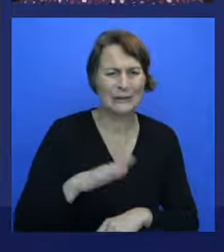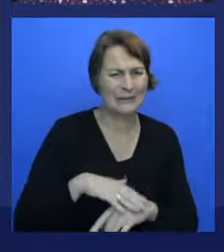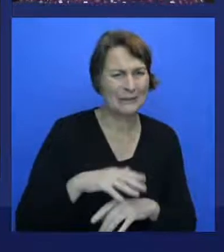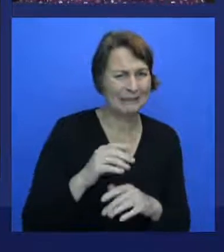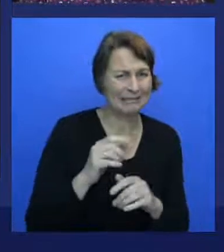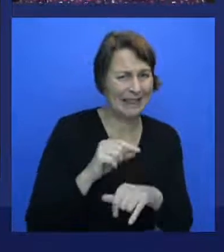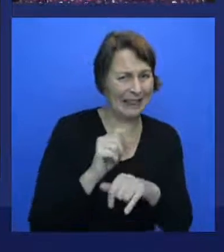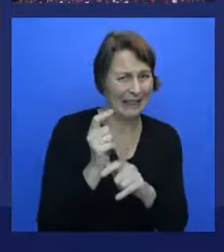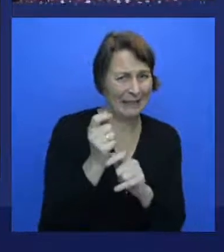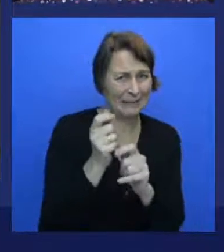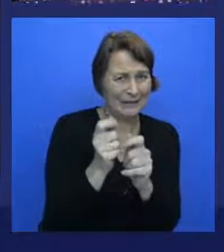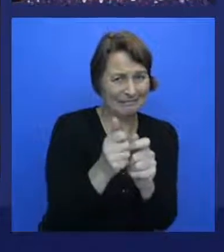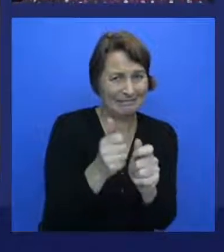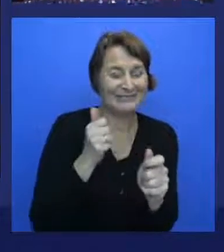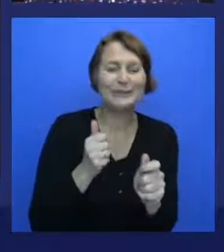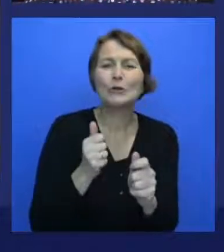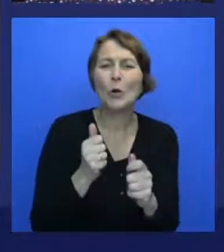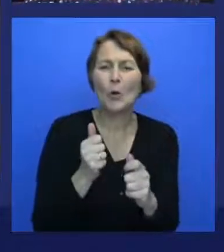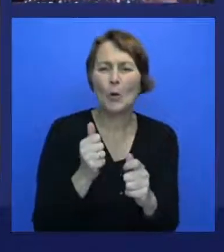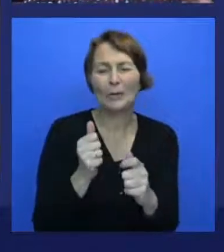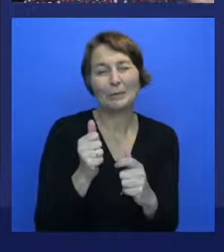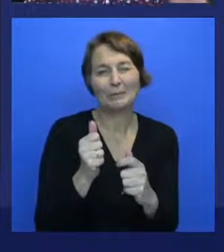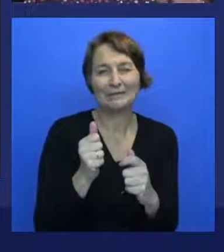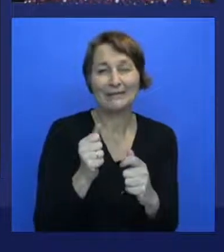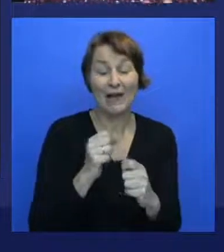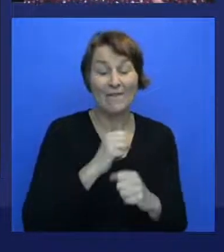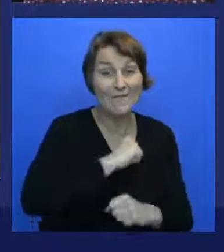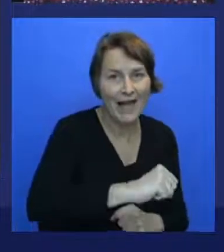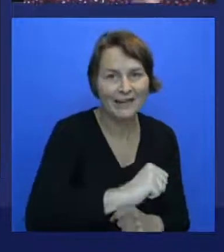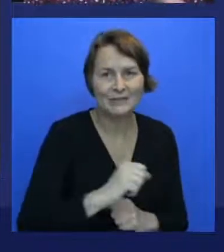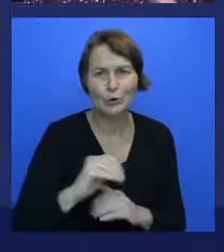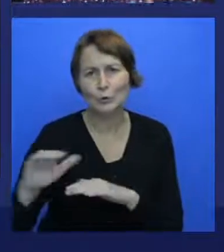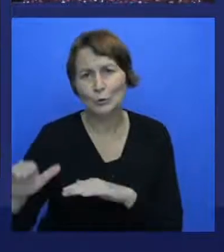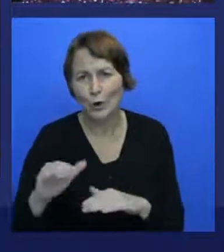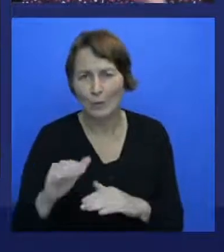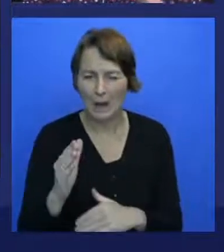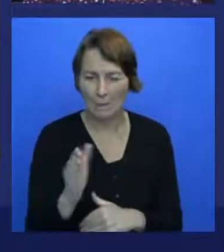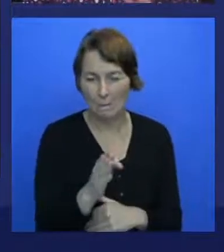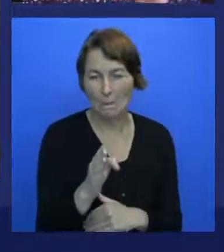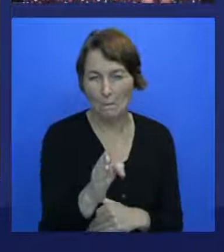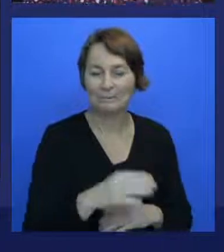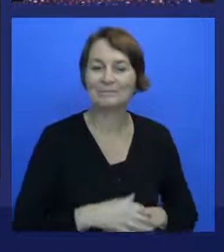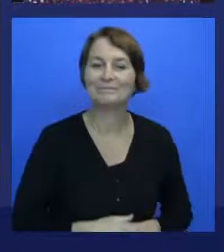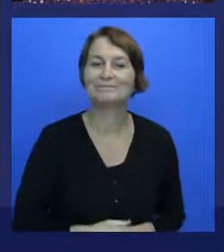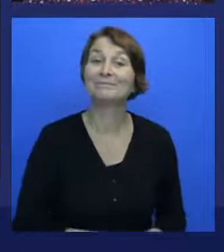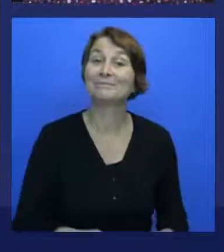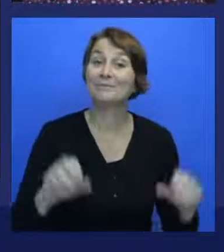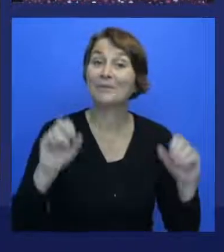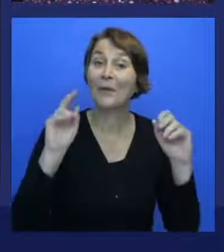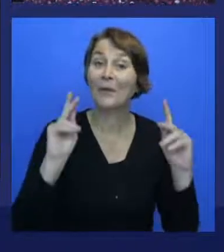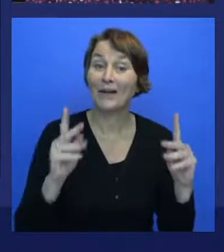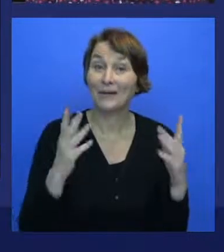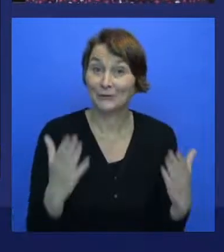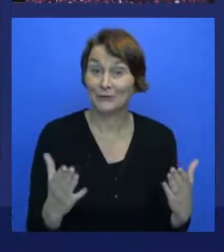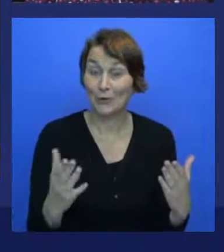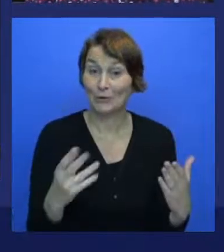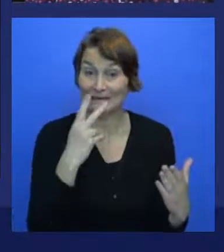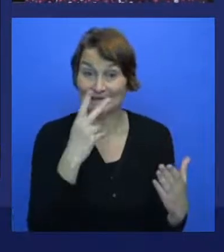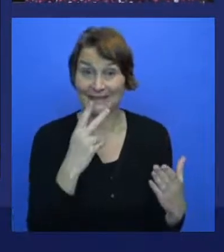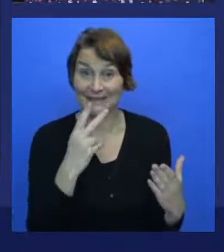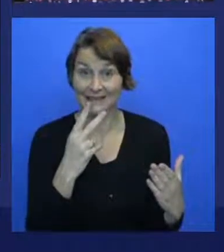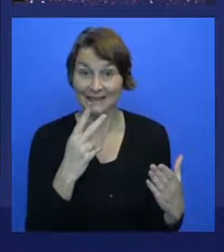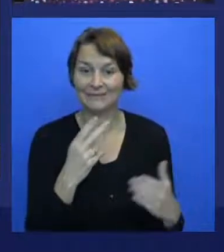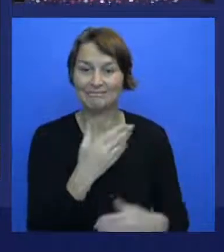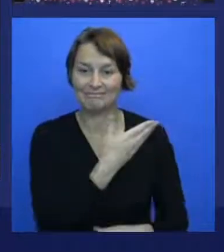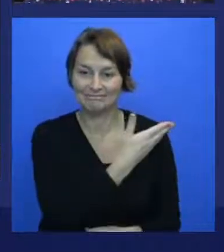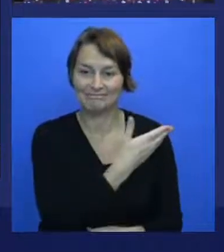the medium fast version. Fantastic. So basically, Metrics Advisor, what it does is it takes time series data, such as the one you see here.